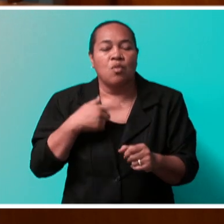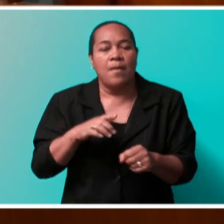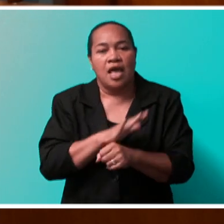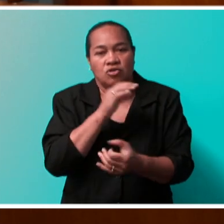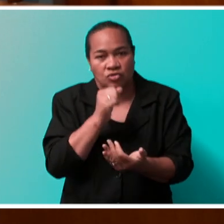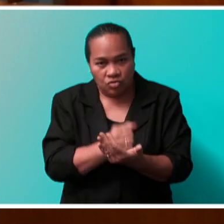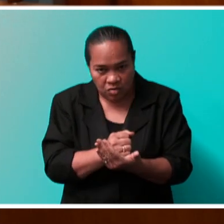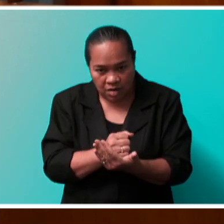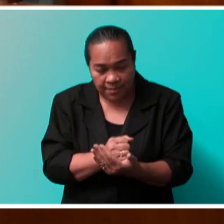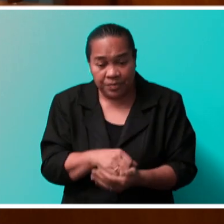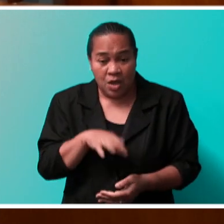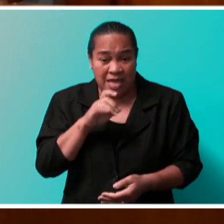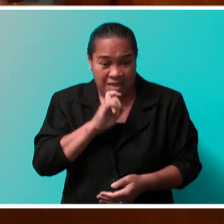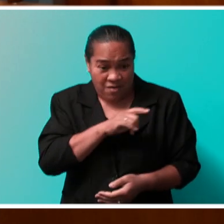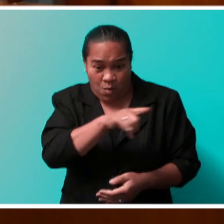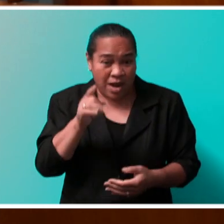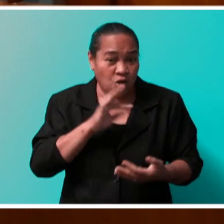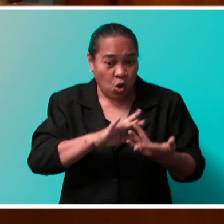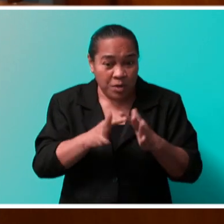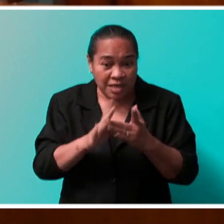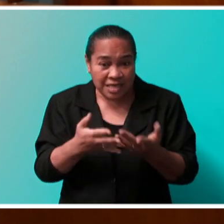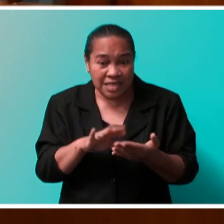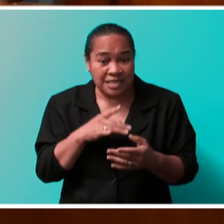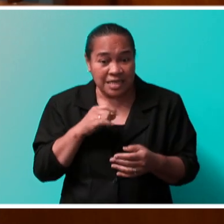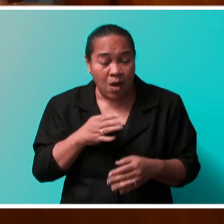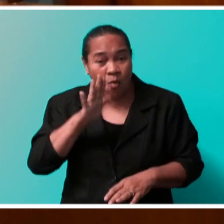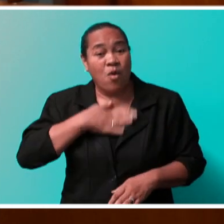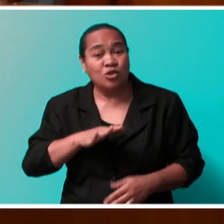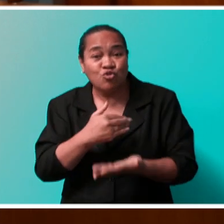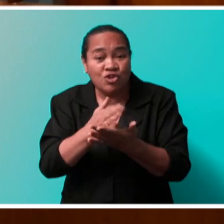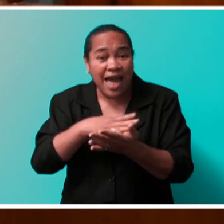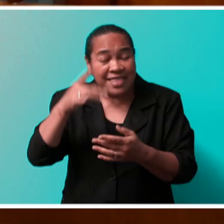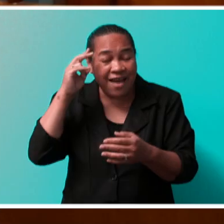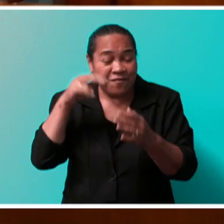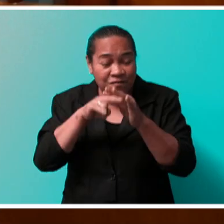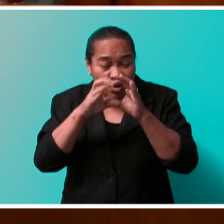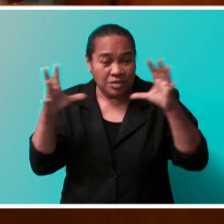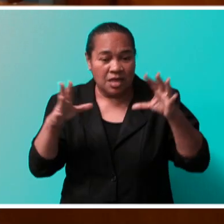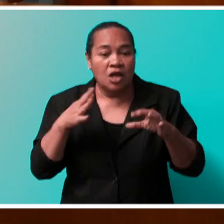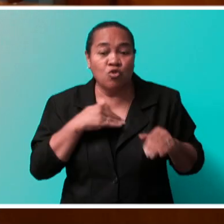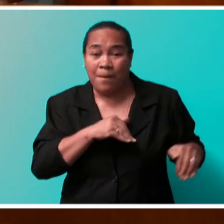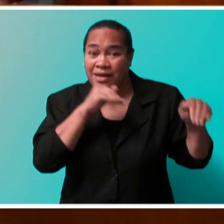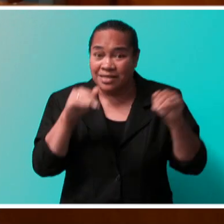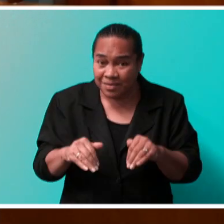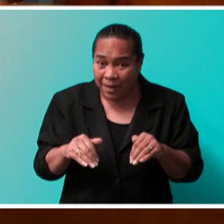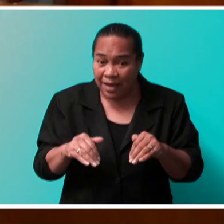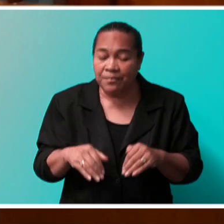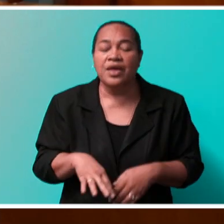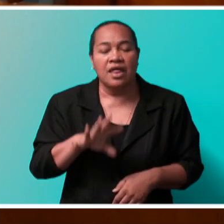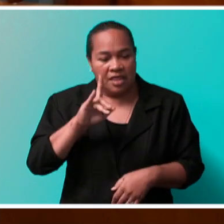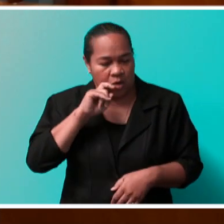that when communities are invited to share their views and participate in the consultation, they do